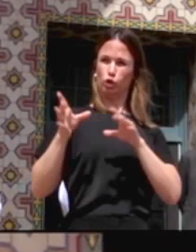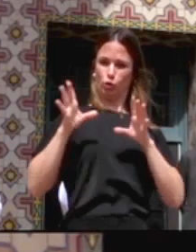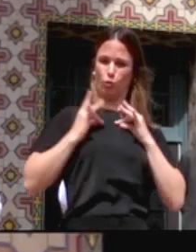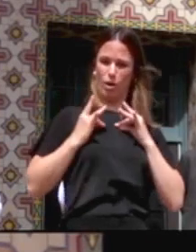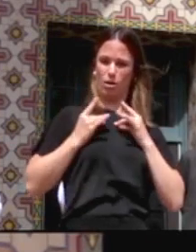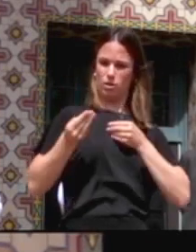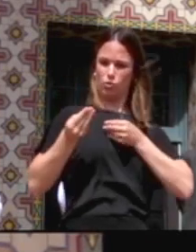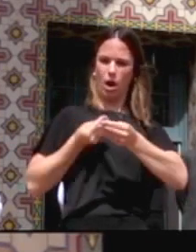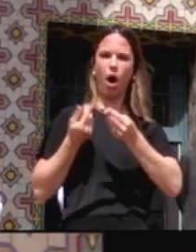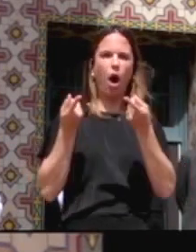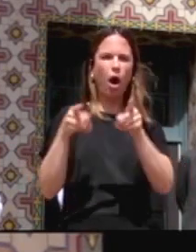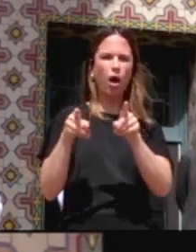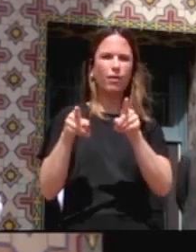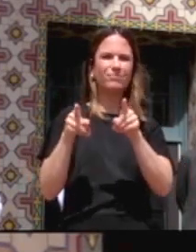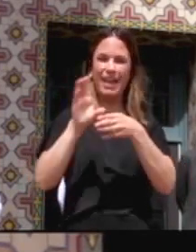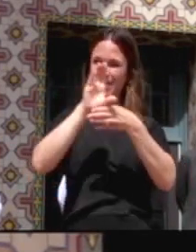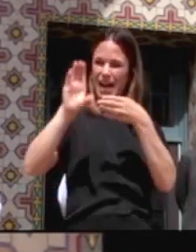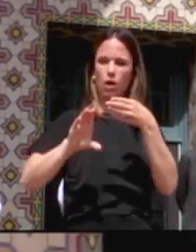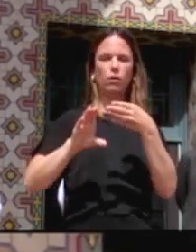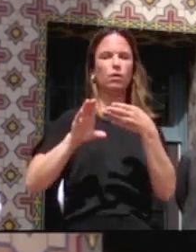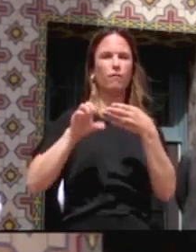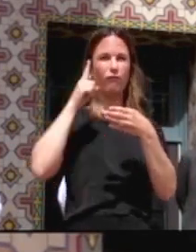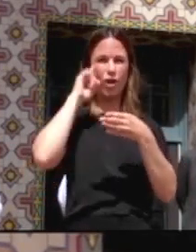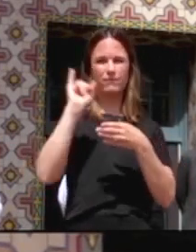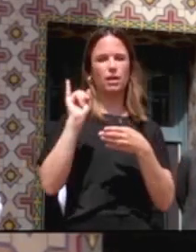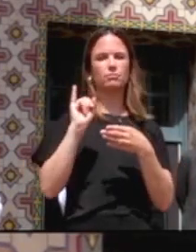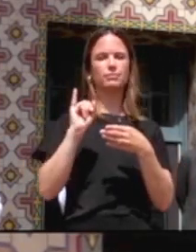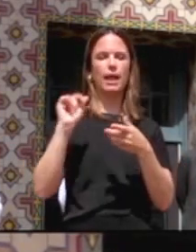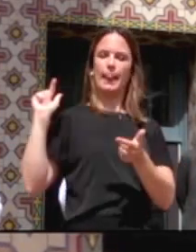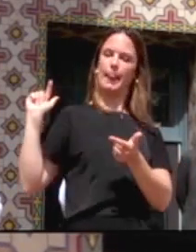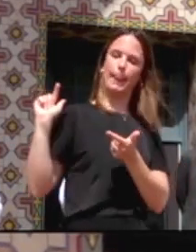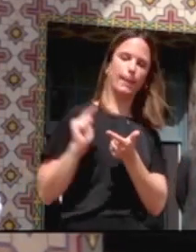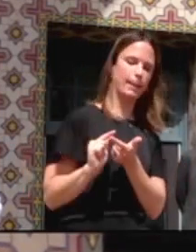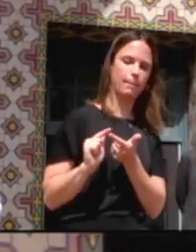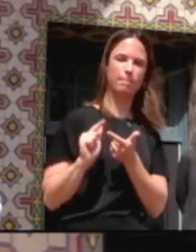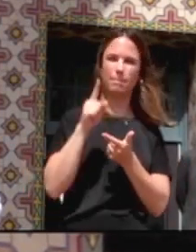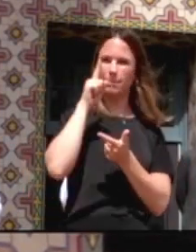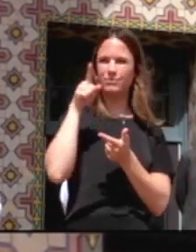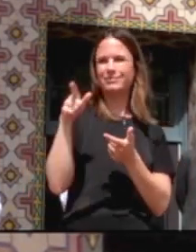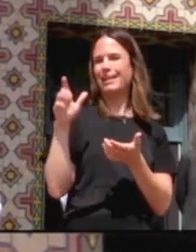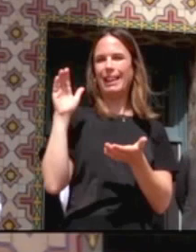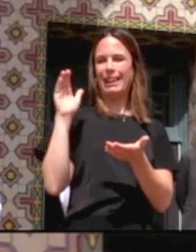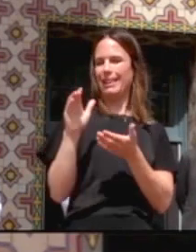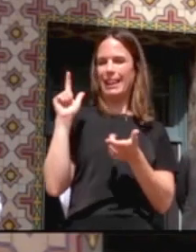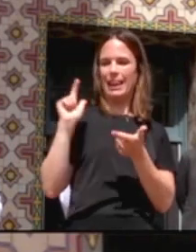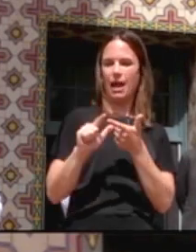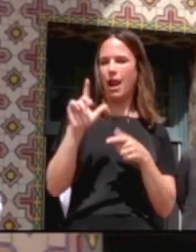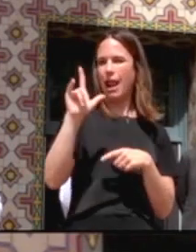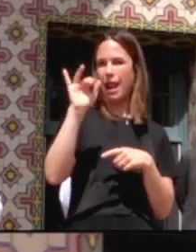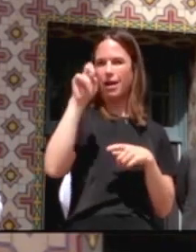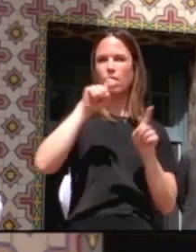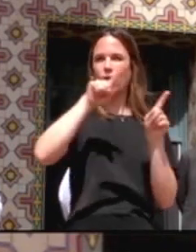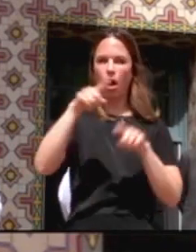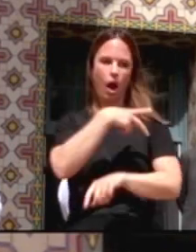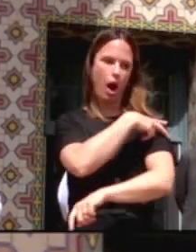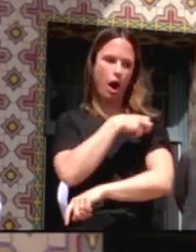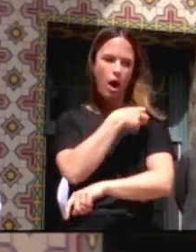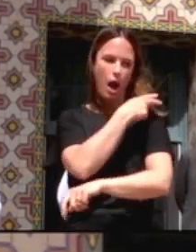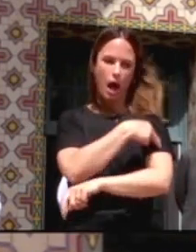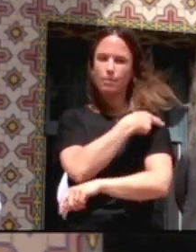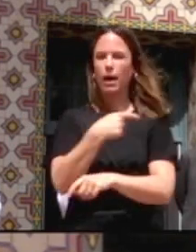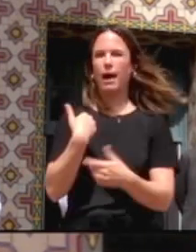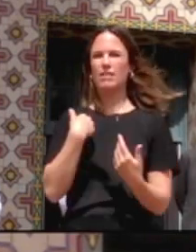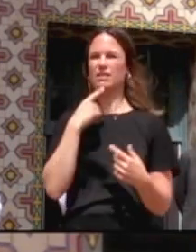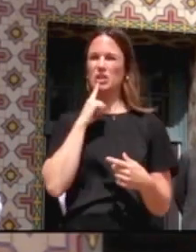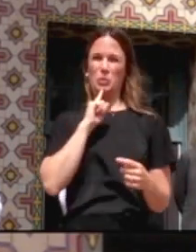risk, the consequences of infection are much less, right? So you're much less likely to come to the hospital, much less likely to have severe